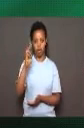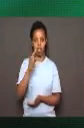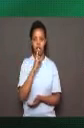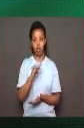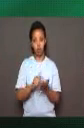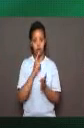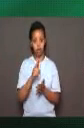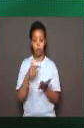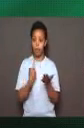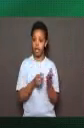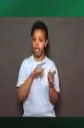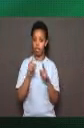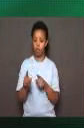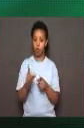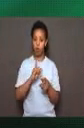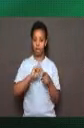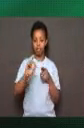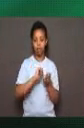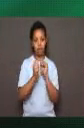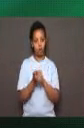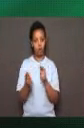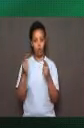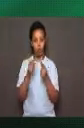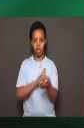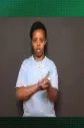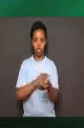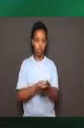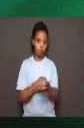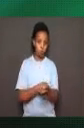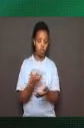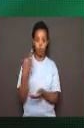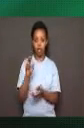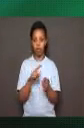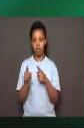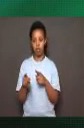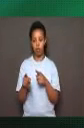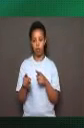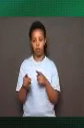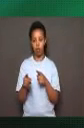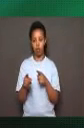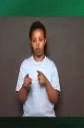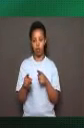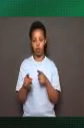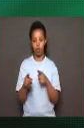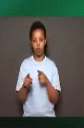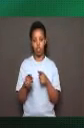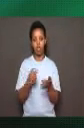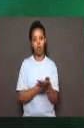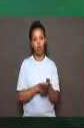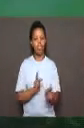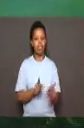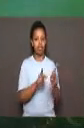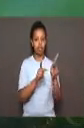are constantly converted into glucose or synthesized from